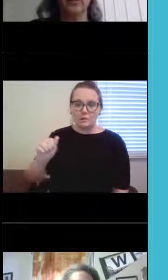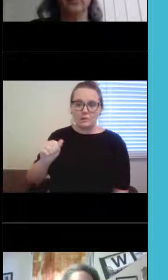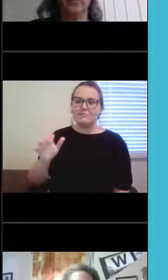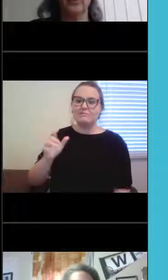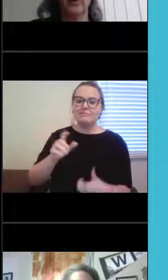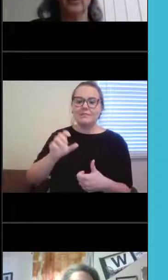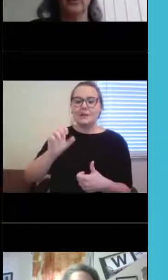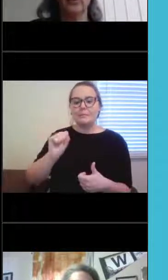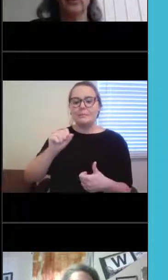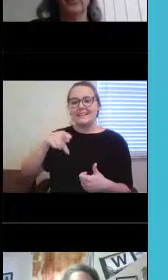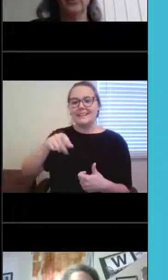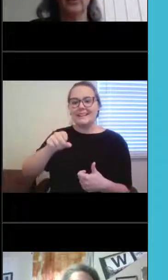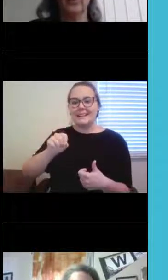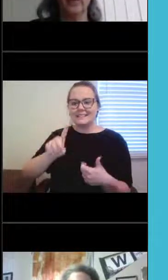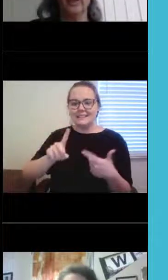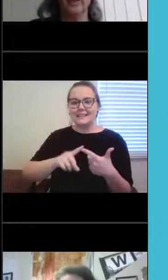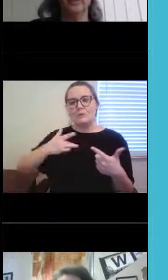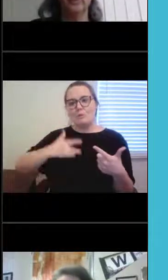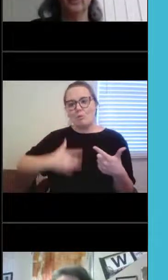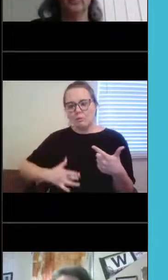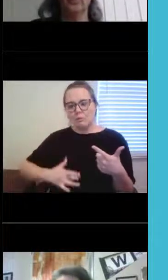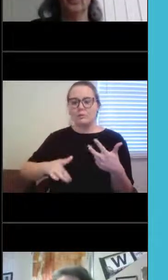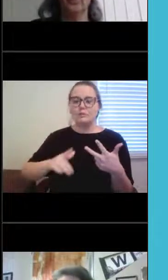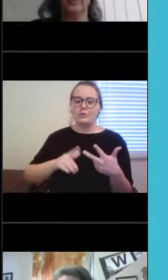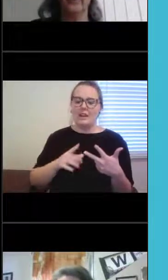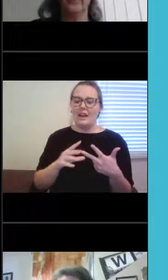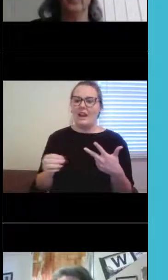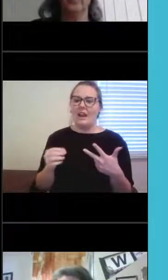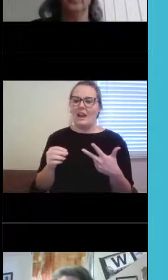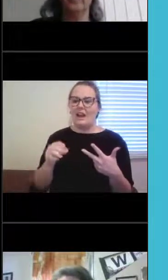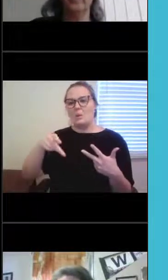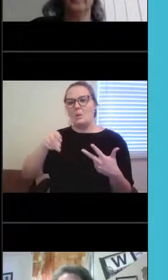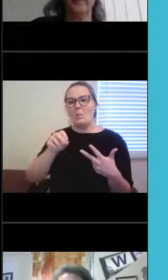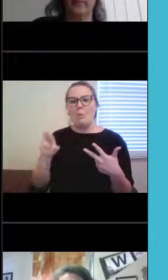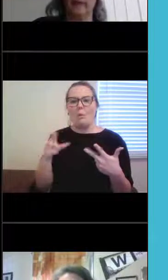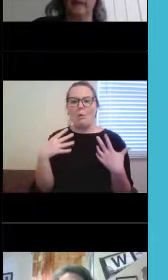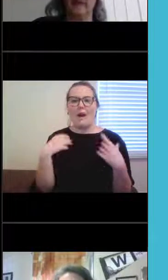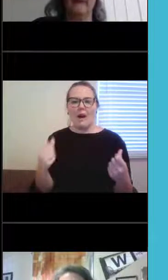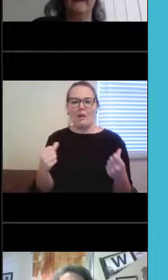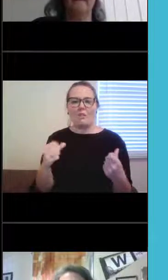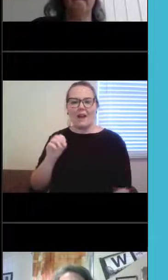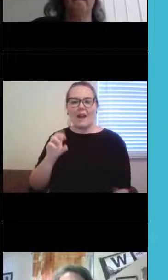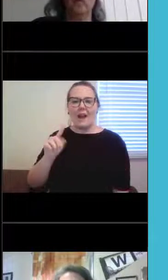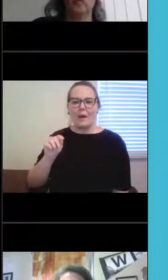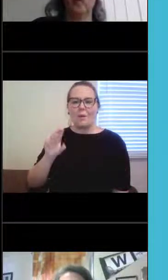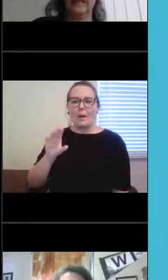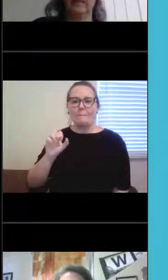PTSD symptoms, depression symptoms, as well as poorer health outcomes.